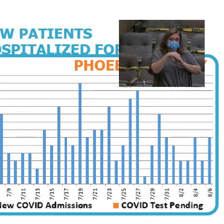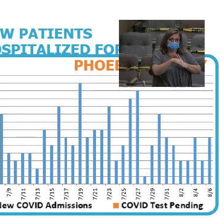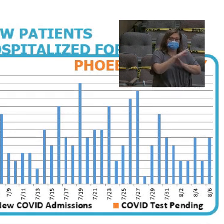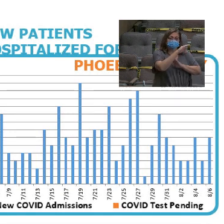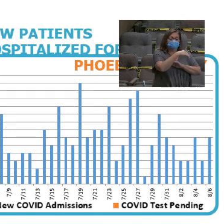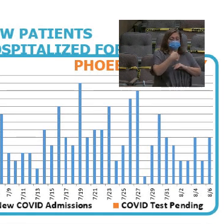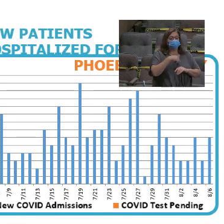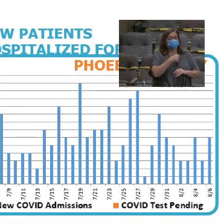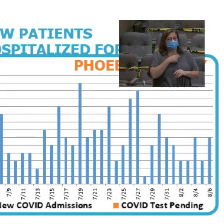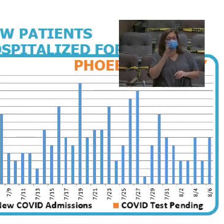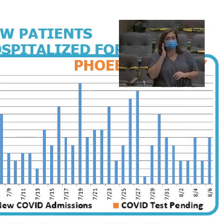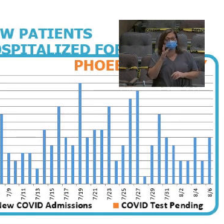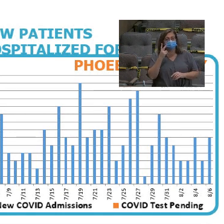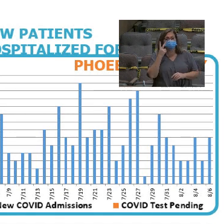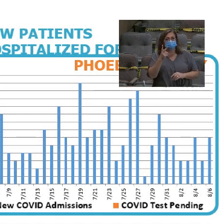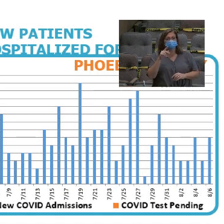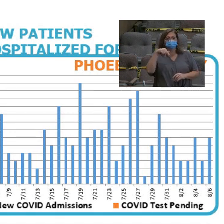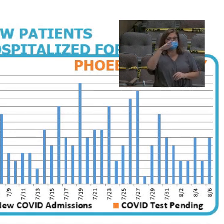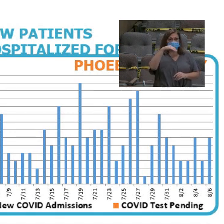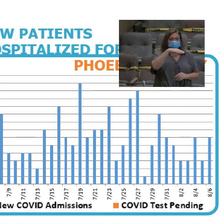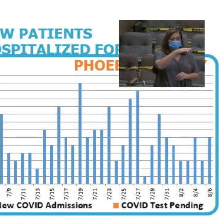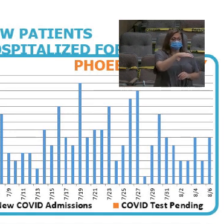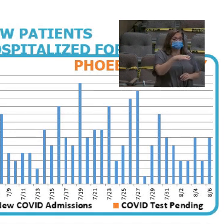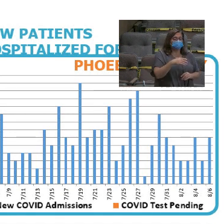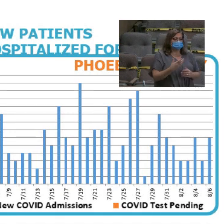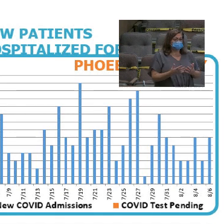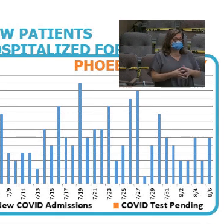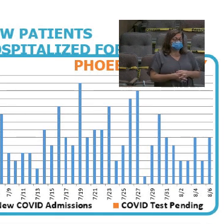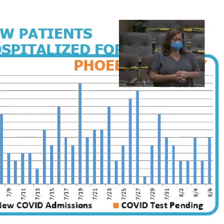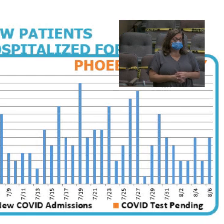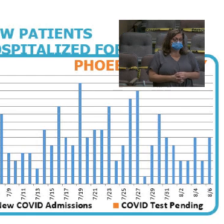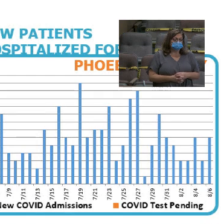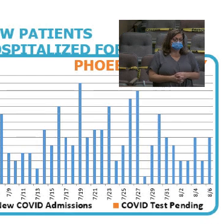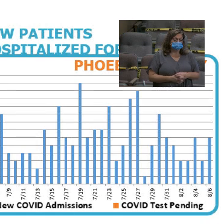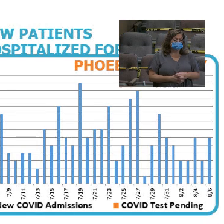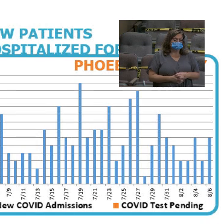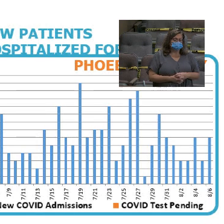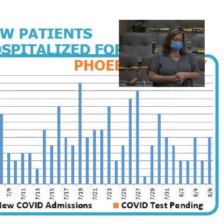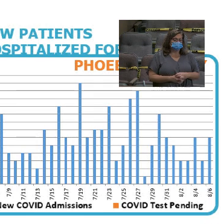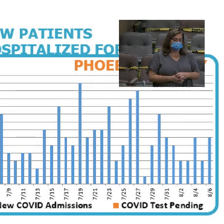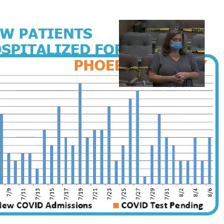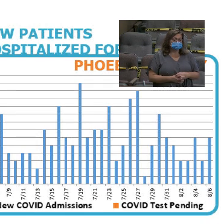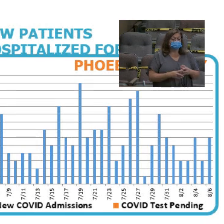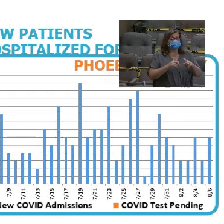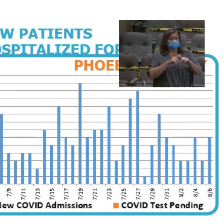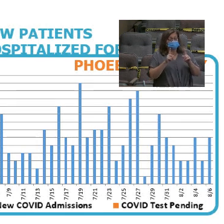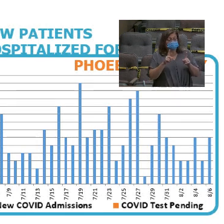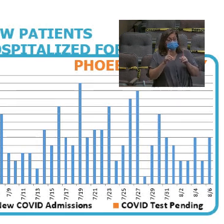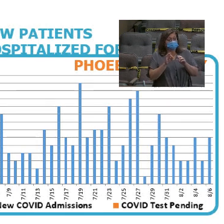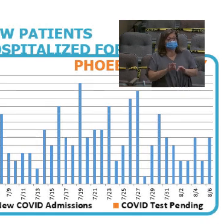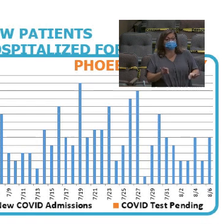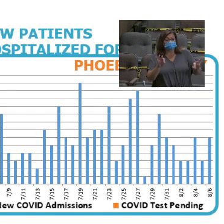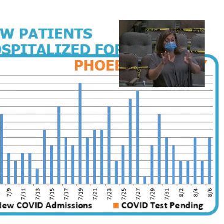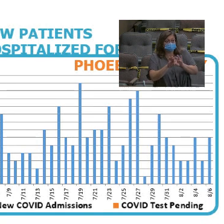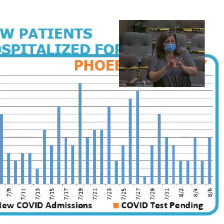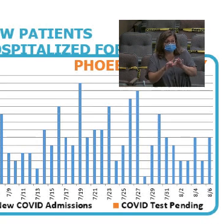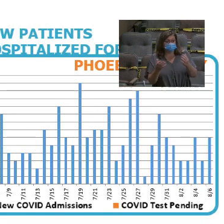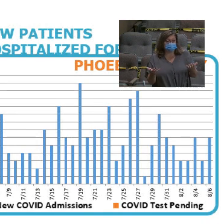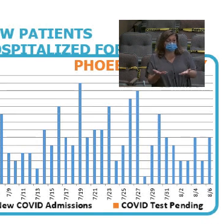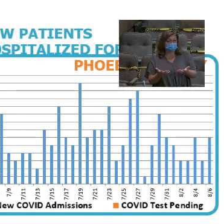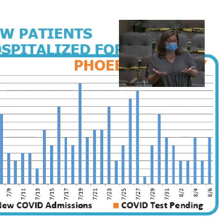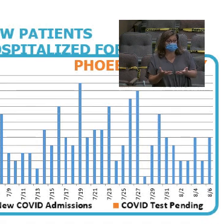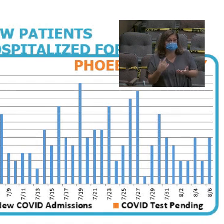continue to see some fluctuation in those numbers, but certainly I think most notably there has